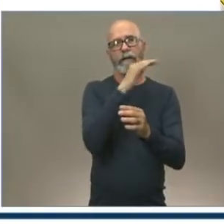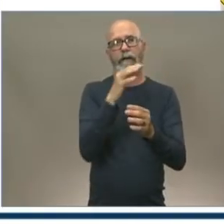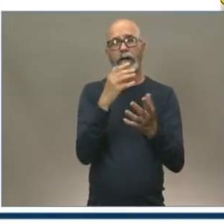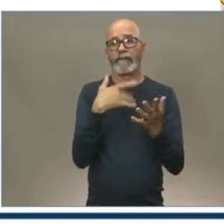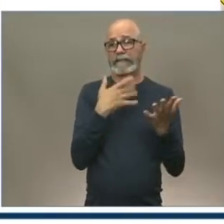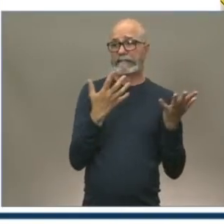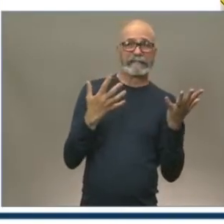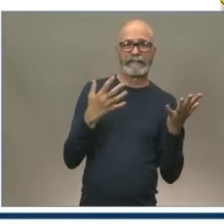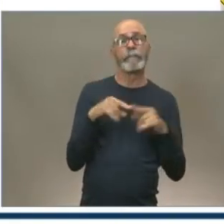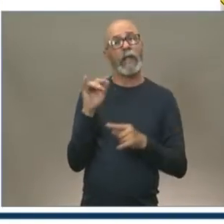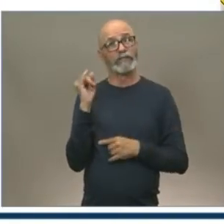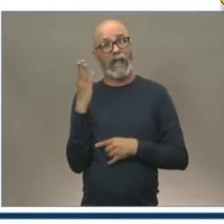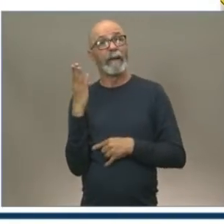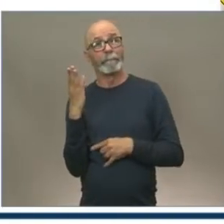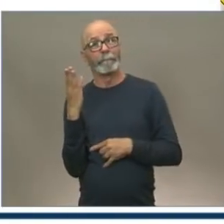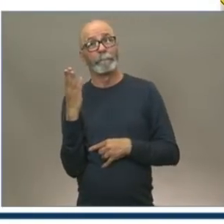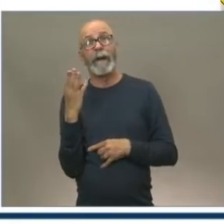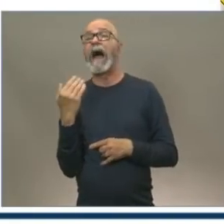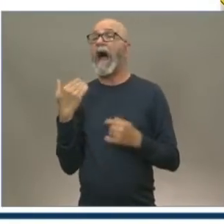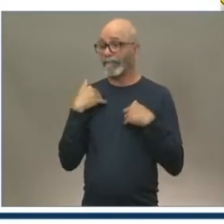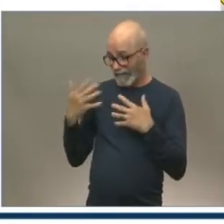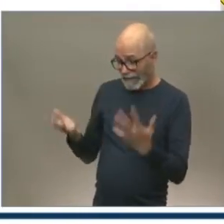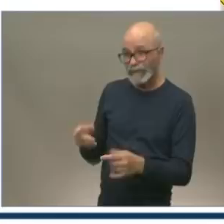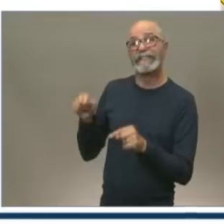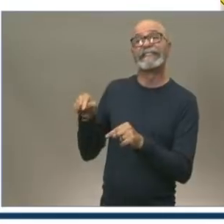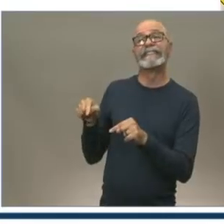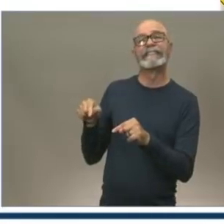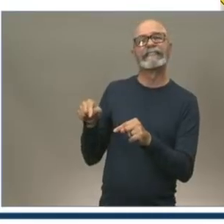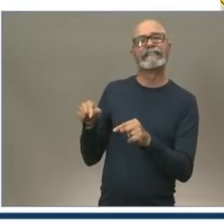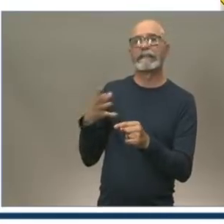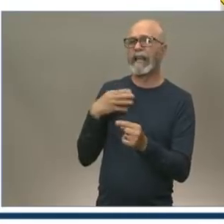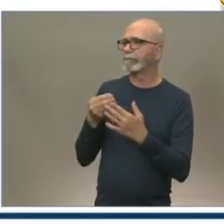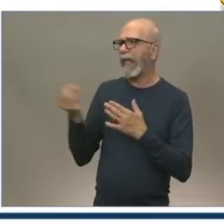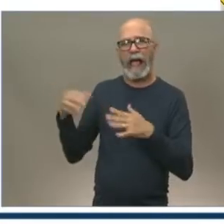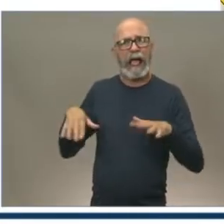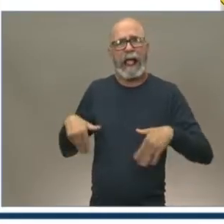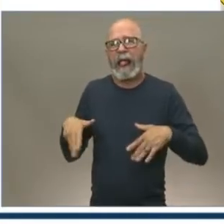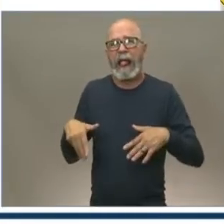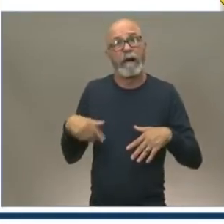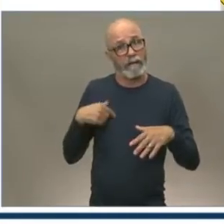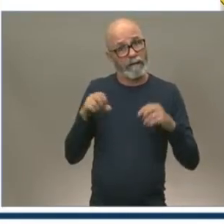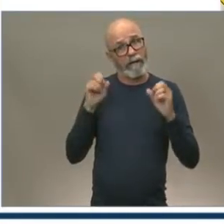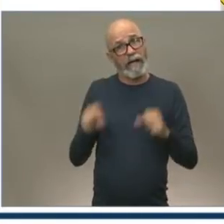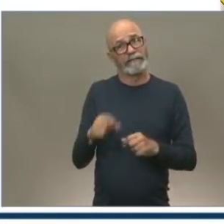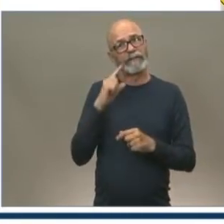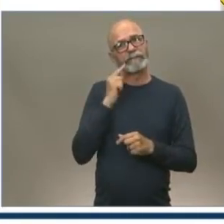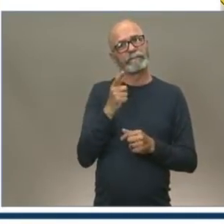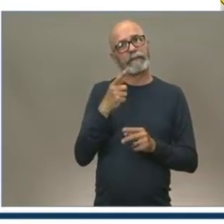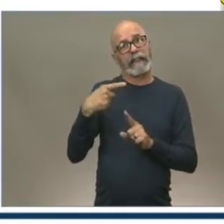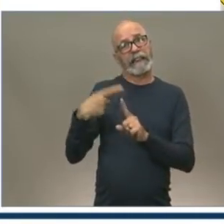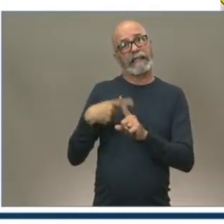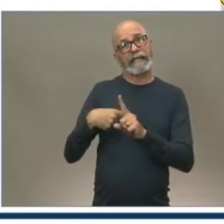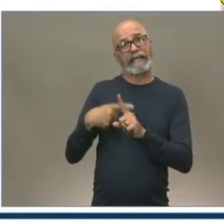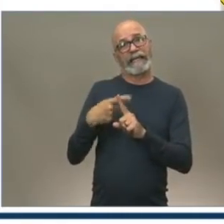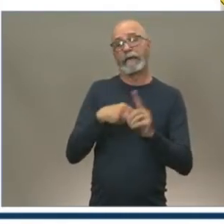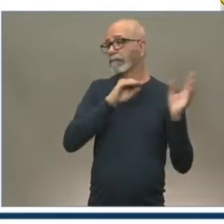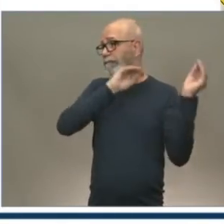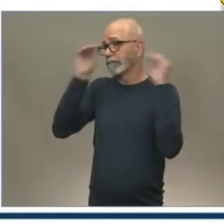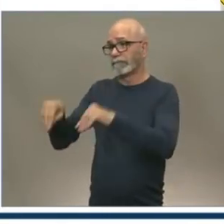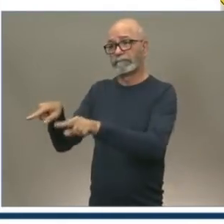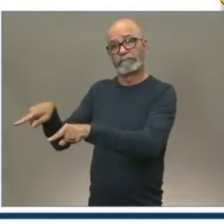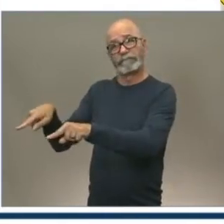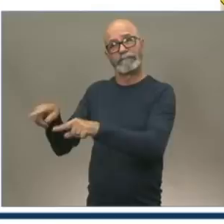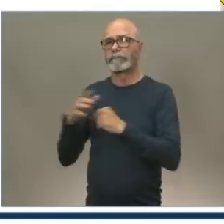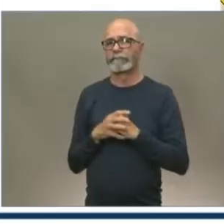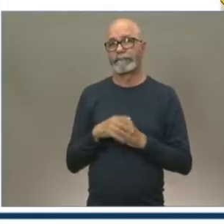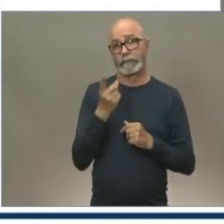of buying a house, but they might have a lease? Or will they be able to come here? Well, I think this is a 4-week period. So we